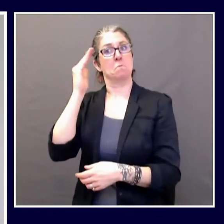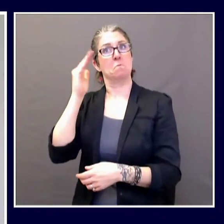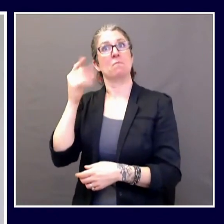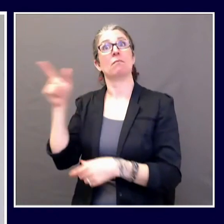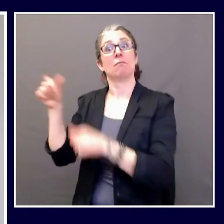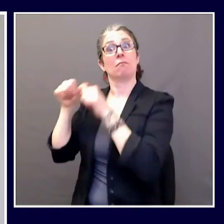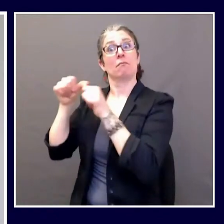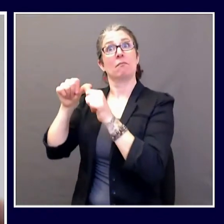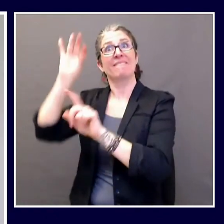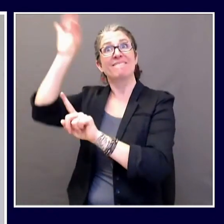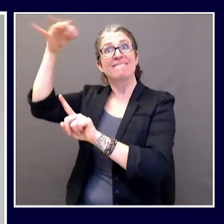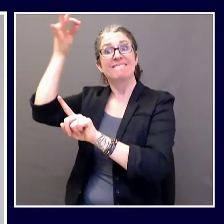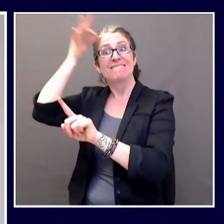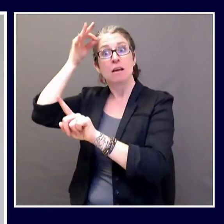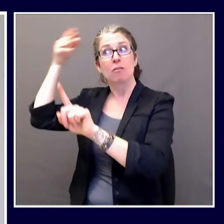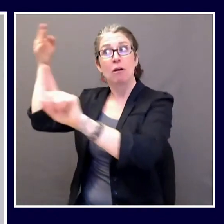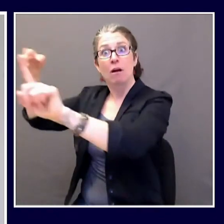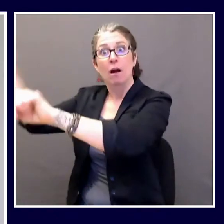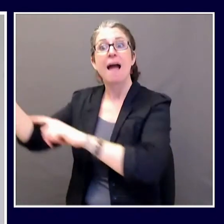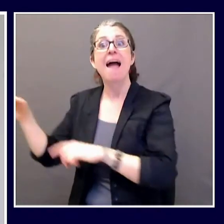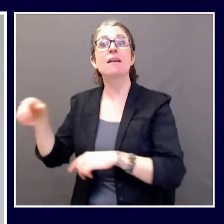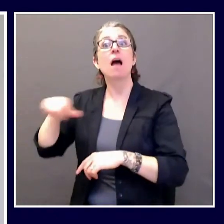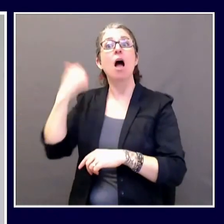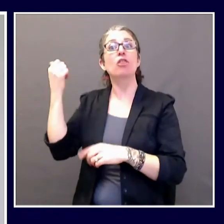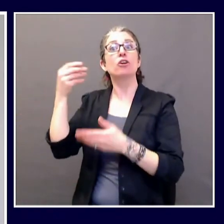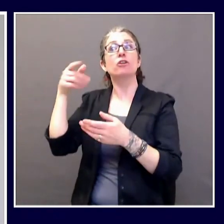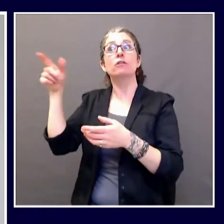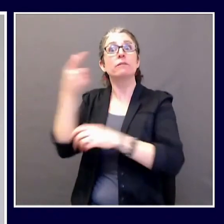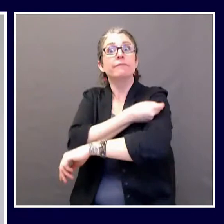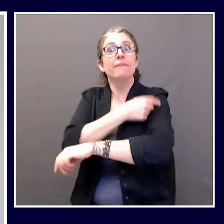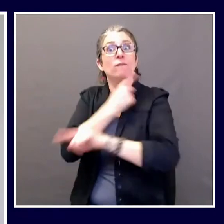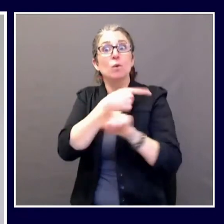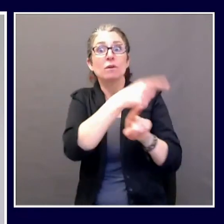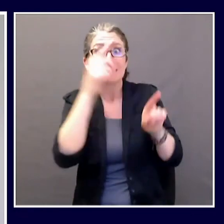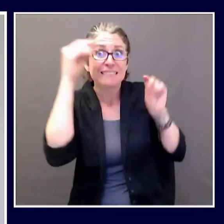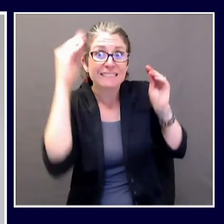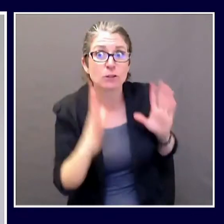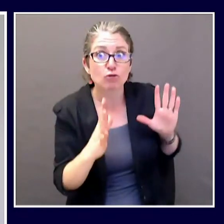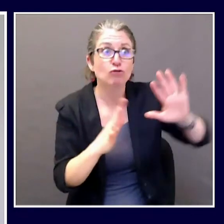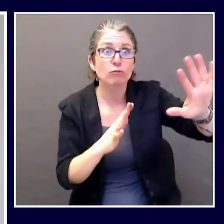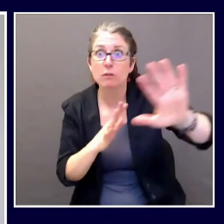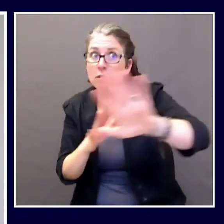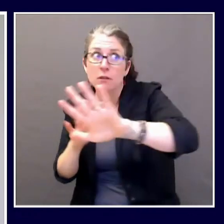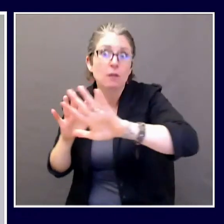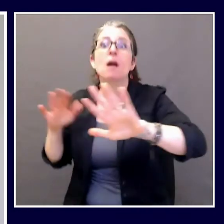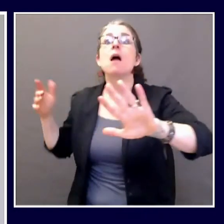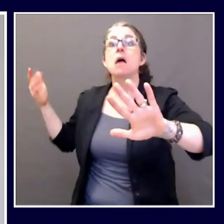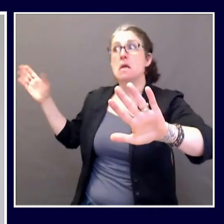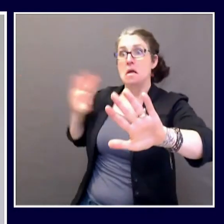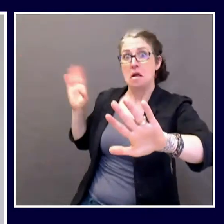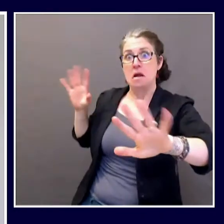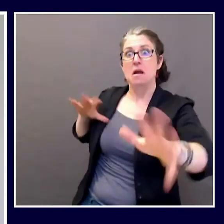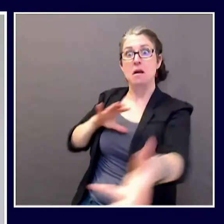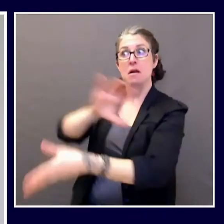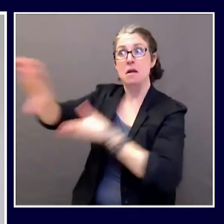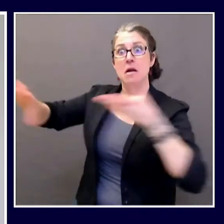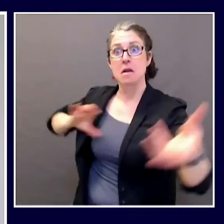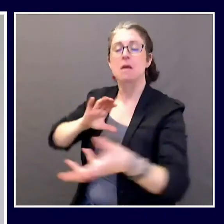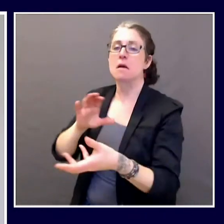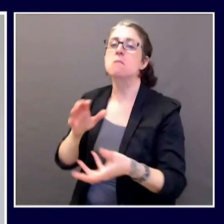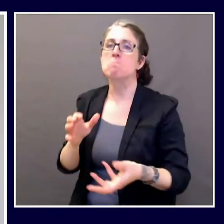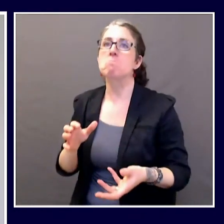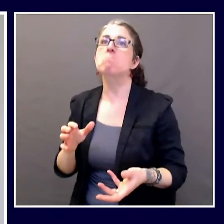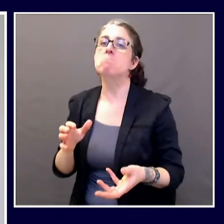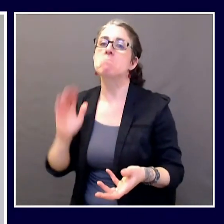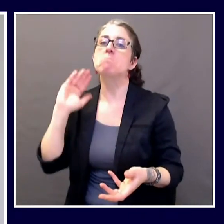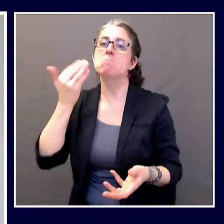for all of that with the recent increases in vaccine rates and deliveries that we've seen across the state day on day. We think that we'll be able